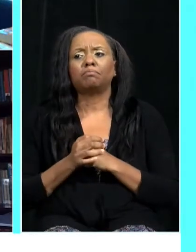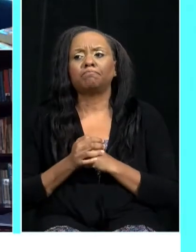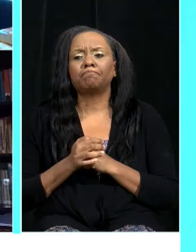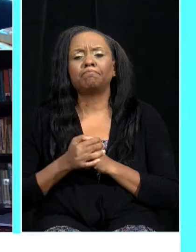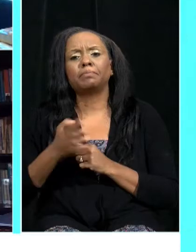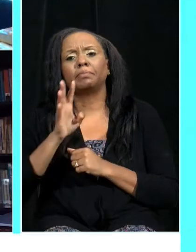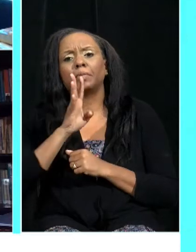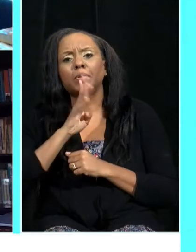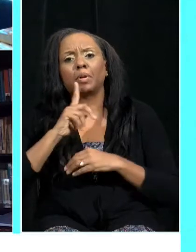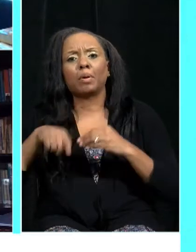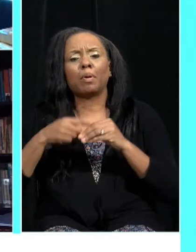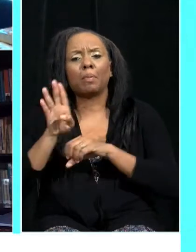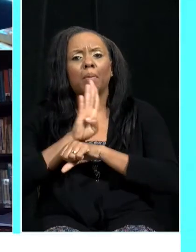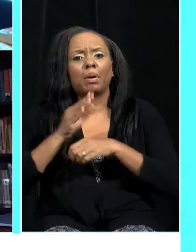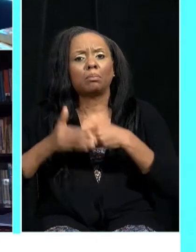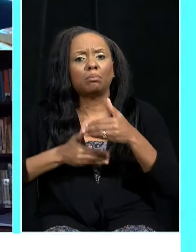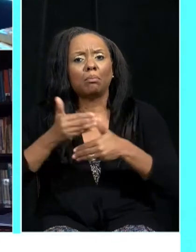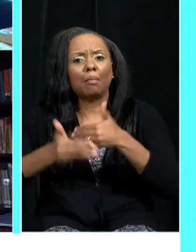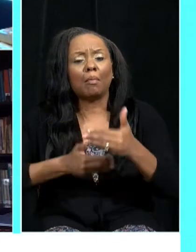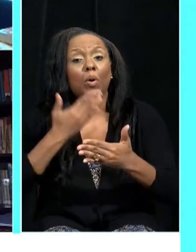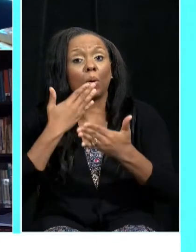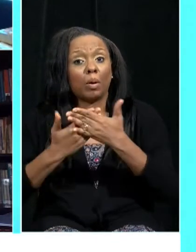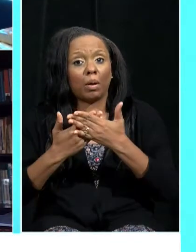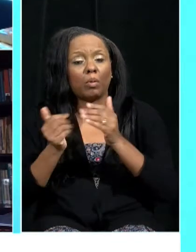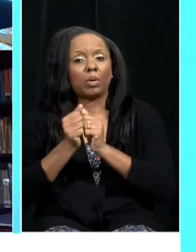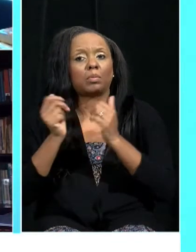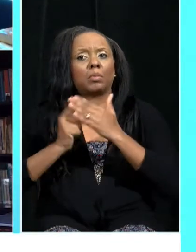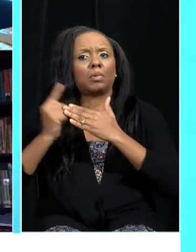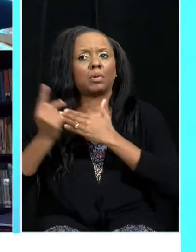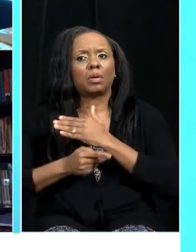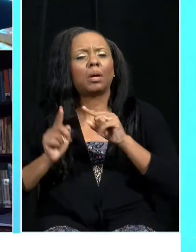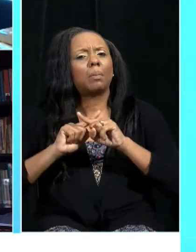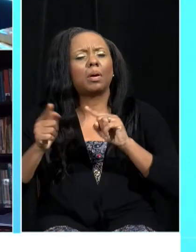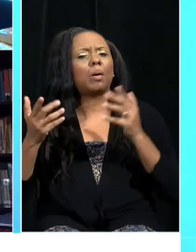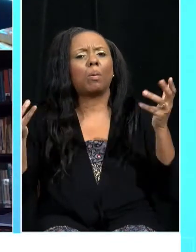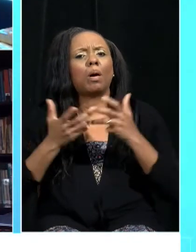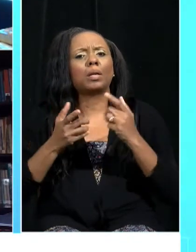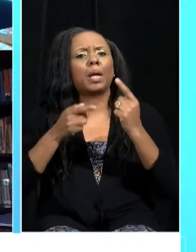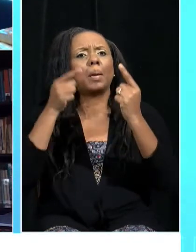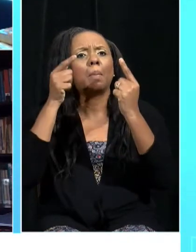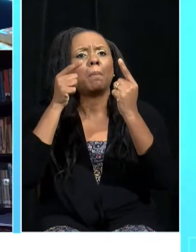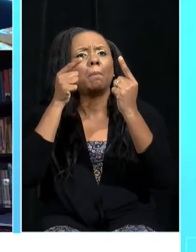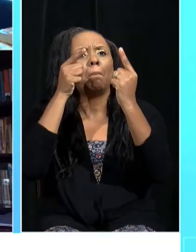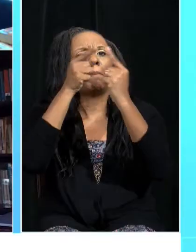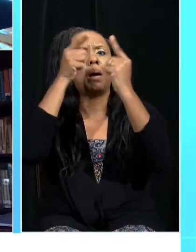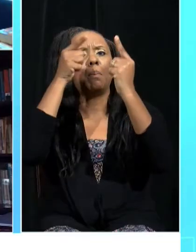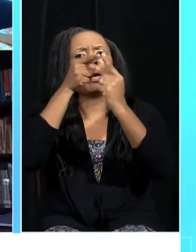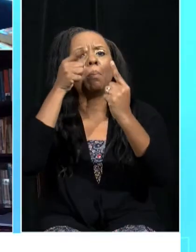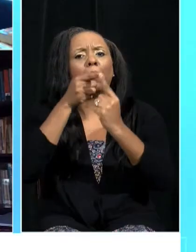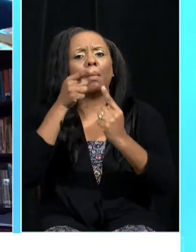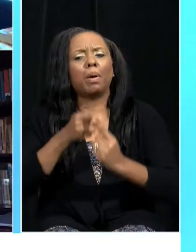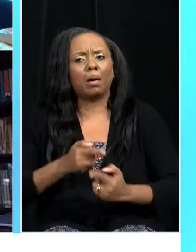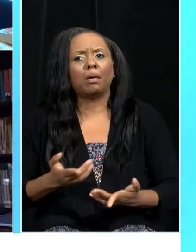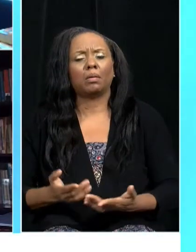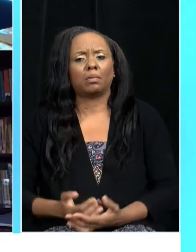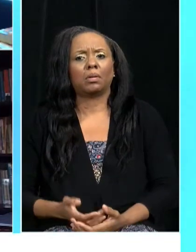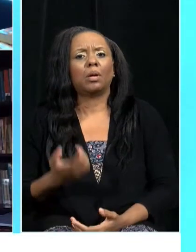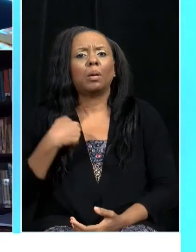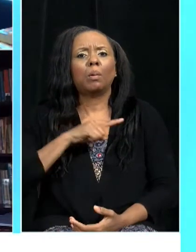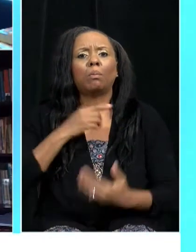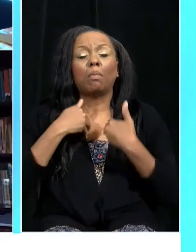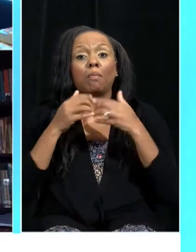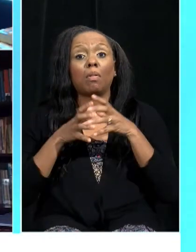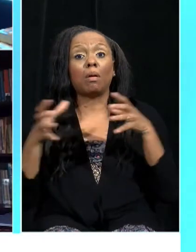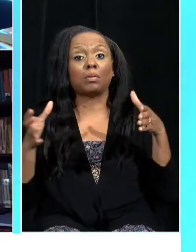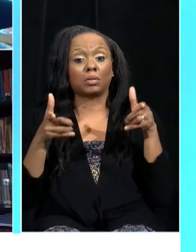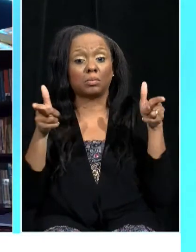the program. But what are the benchmarks used to make this assessment? So when you think of how many small and medium-sized businesses have